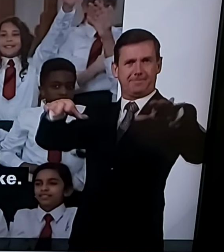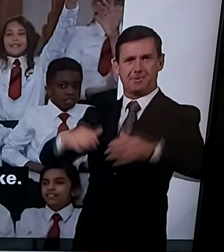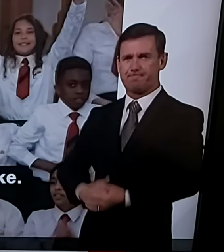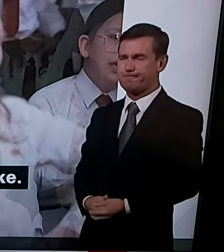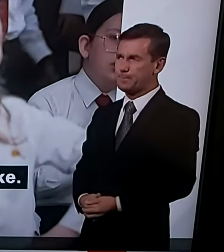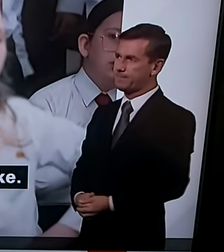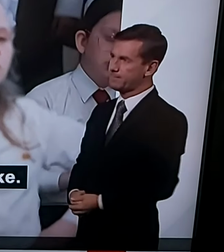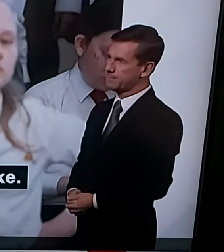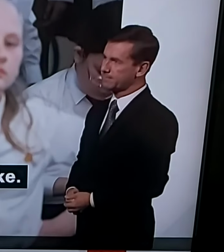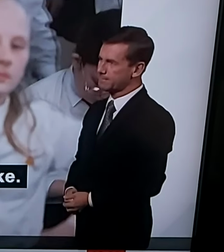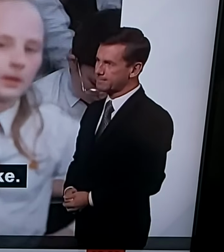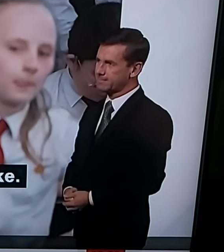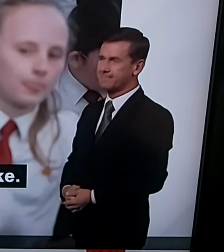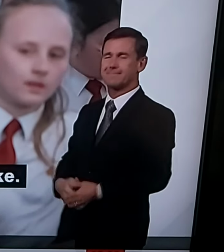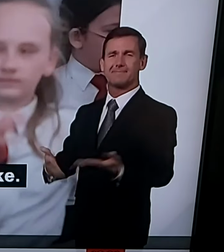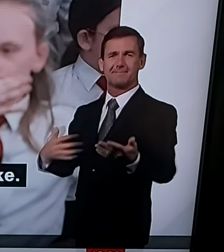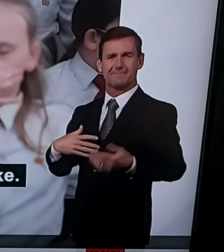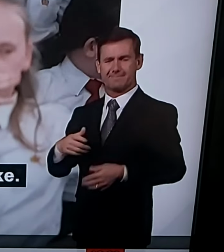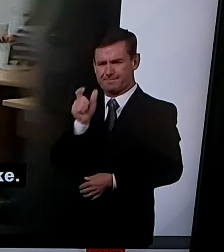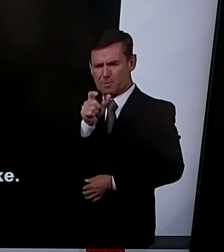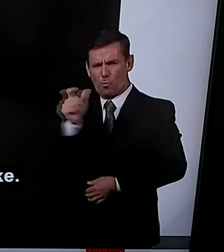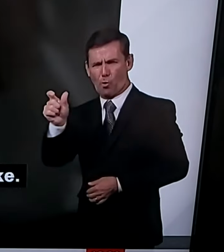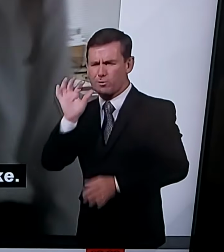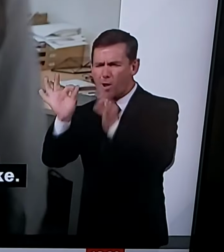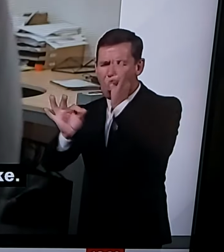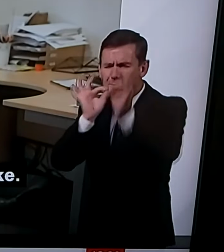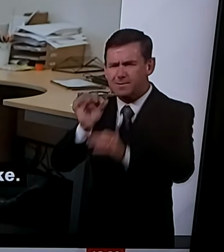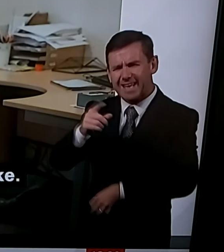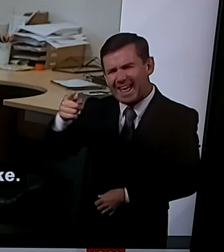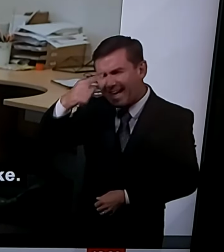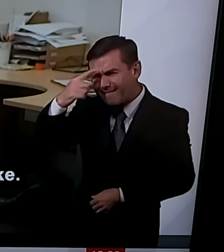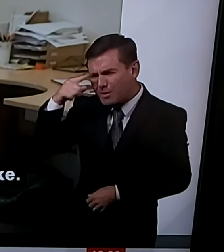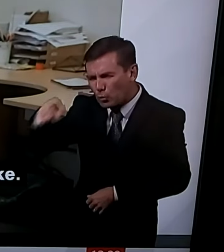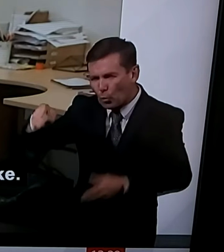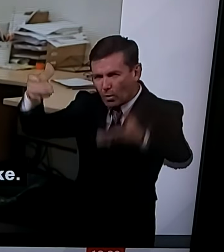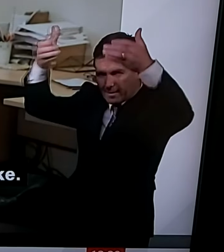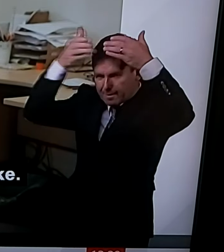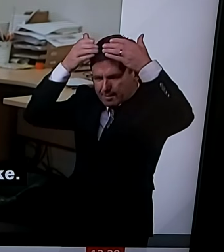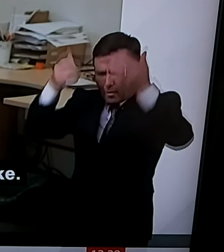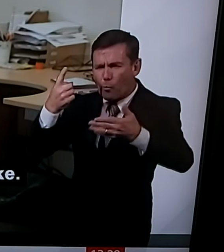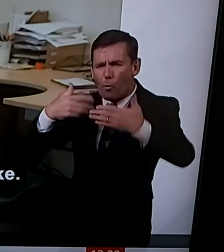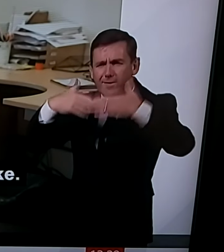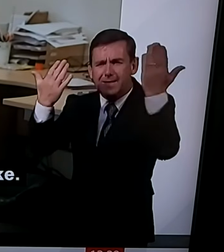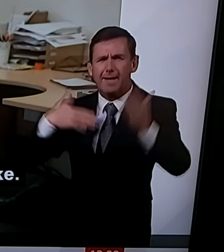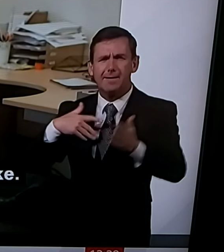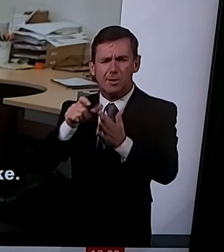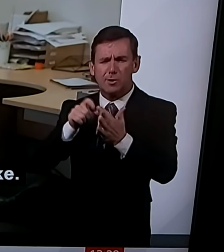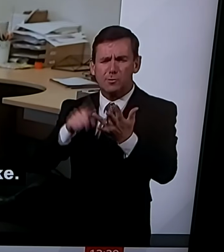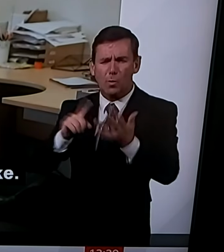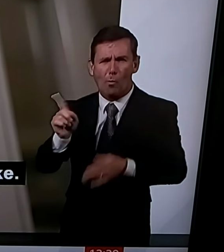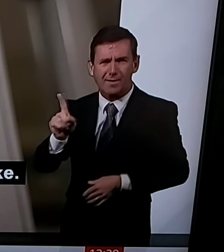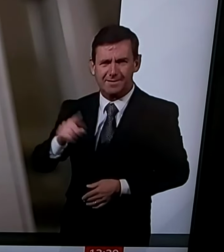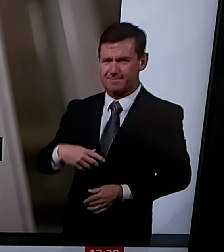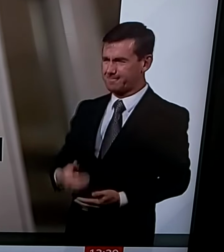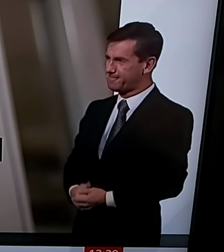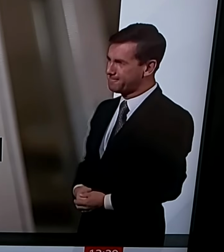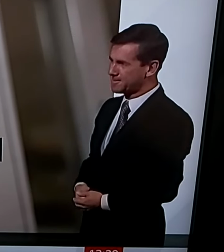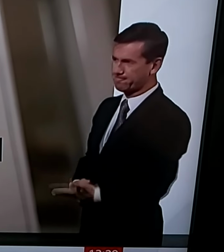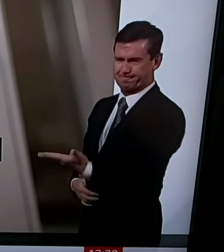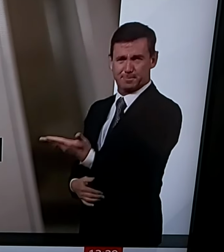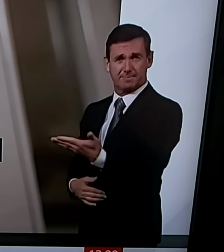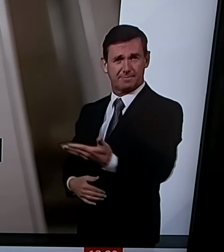So, with a nod to the song's lyrics, what would these children do if they were king for the day? We don't have a throne, but we do have the